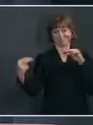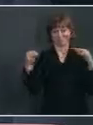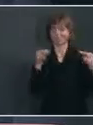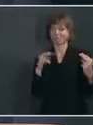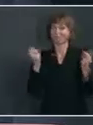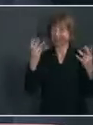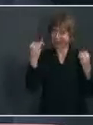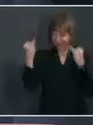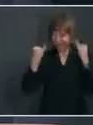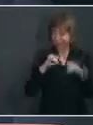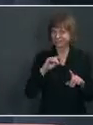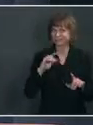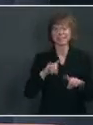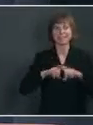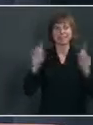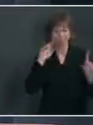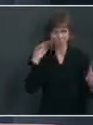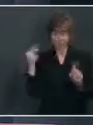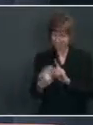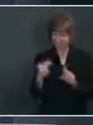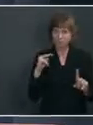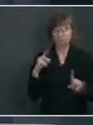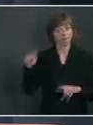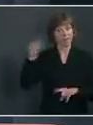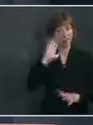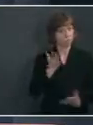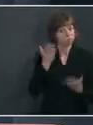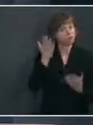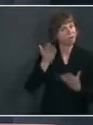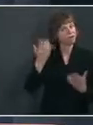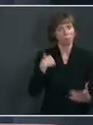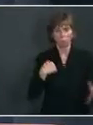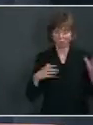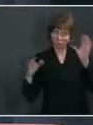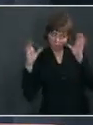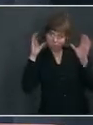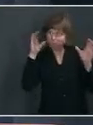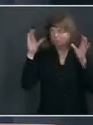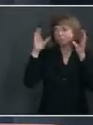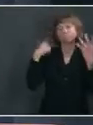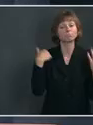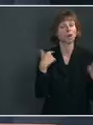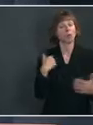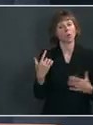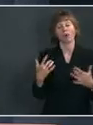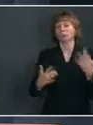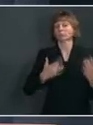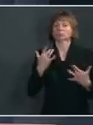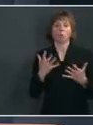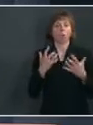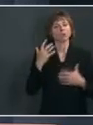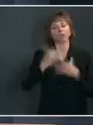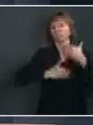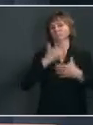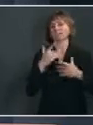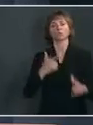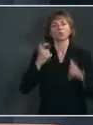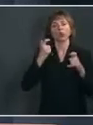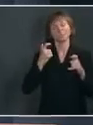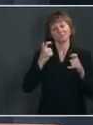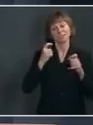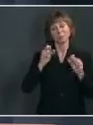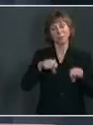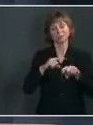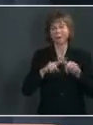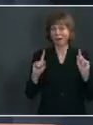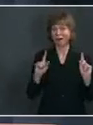of ideas. They're going to bring those forward. We're hearing them, and we're just eager to move things forward as quickly as we can. But we're on day 8, so